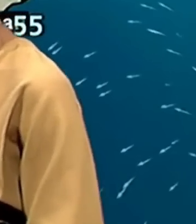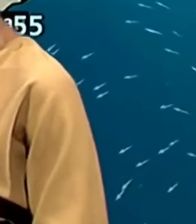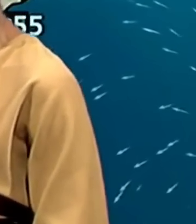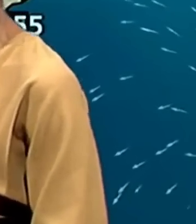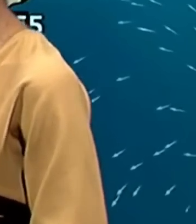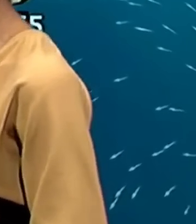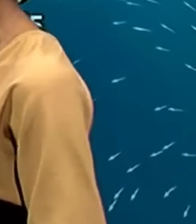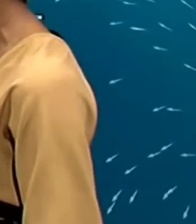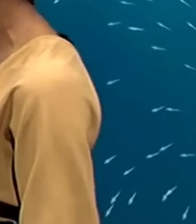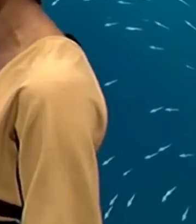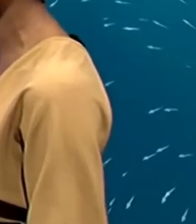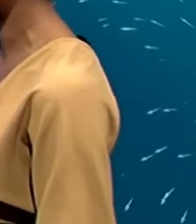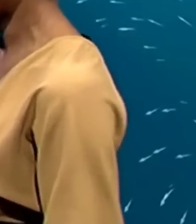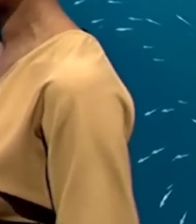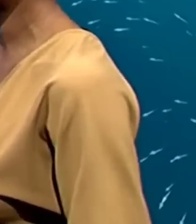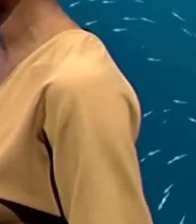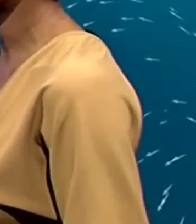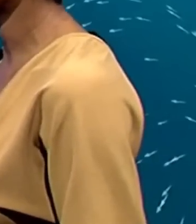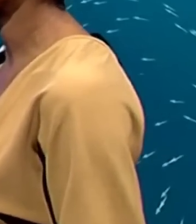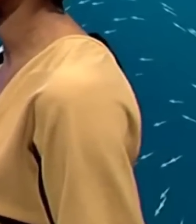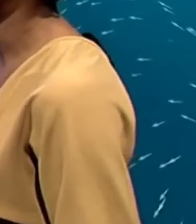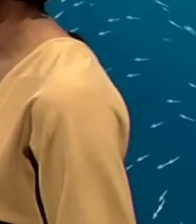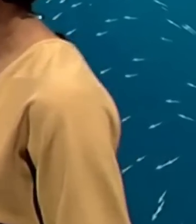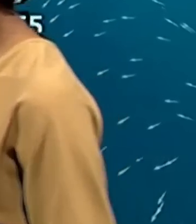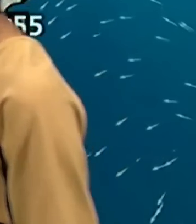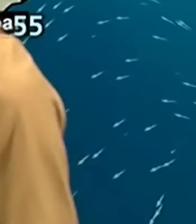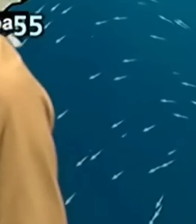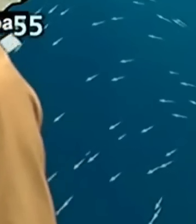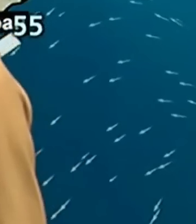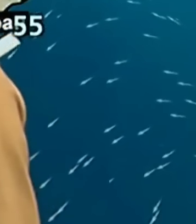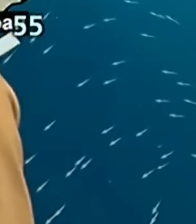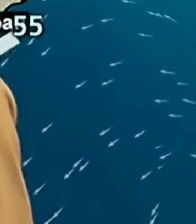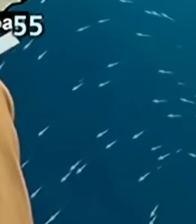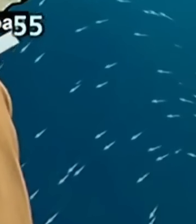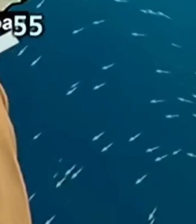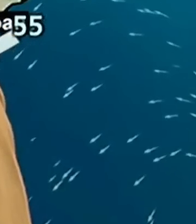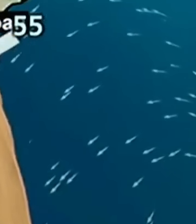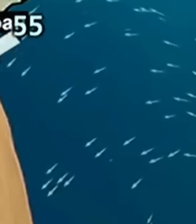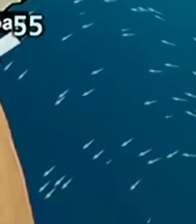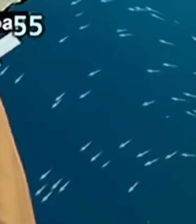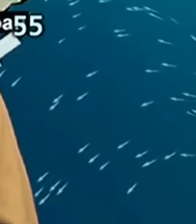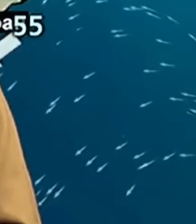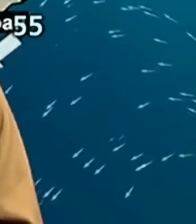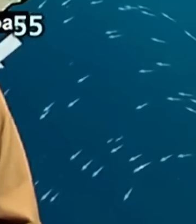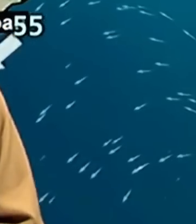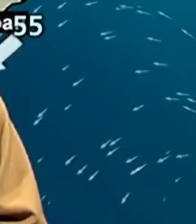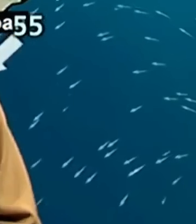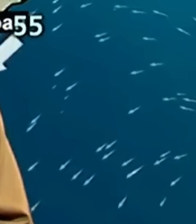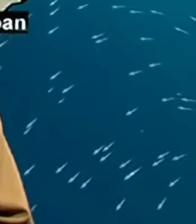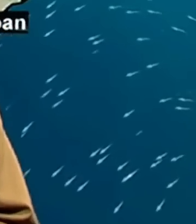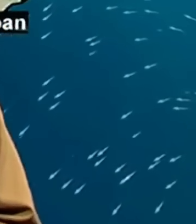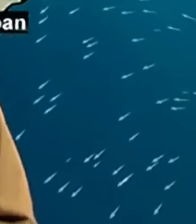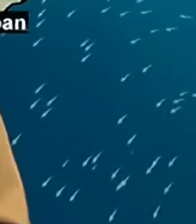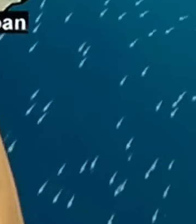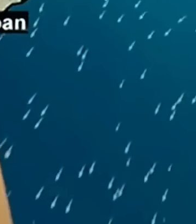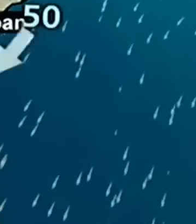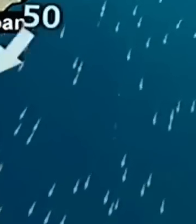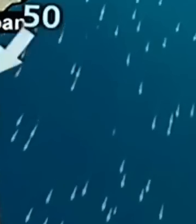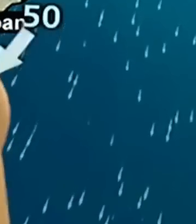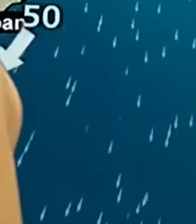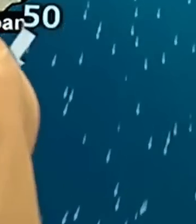pula diperesente di le 30 re lebella karolo ya Eastern Cape le go relela karolo ya bophirima le teng tlana le gone go itemogela masarasara